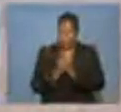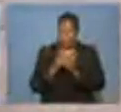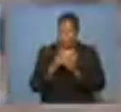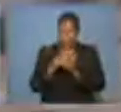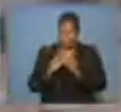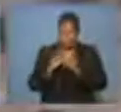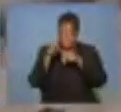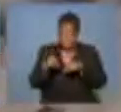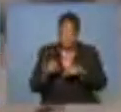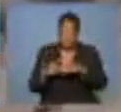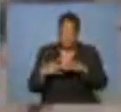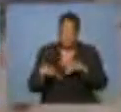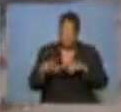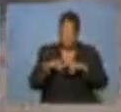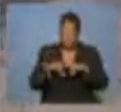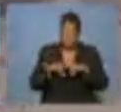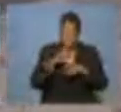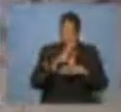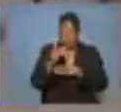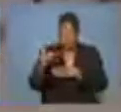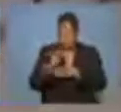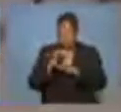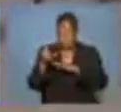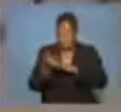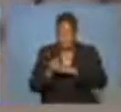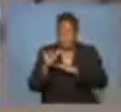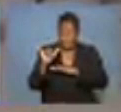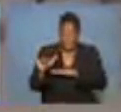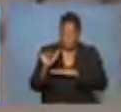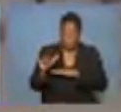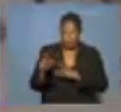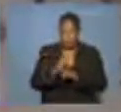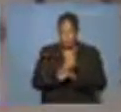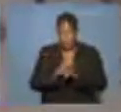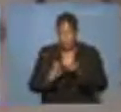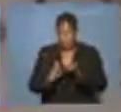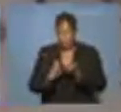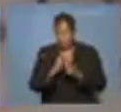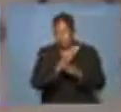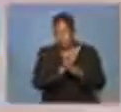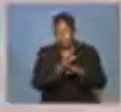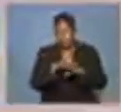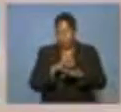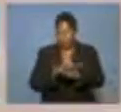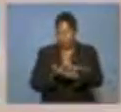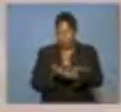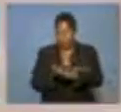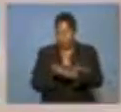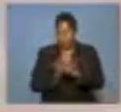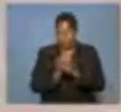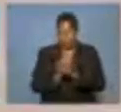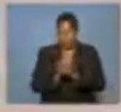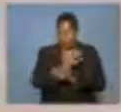definitely subsided on the western portion of the island, but left behind is damage to the barriers on the beach. Ms.